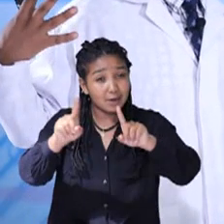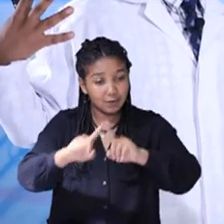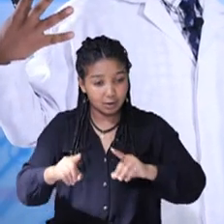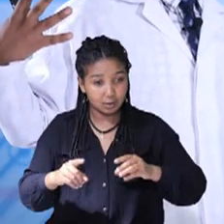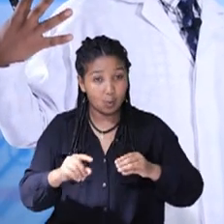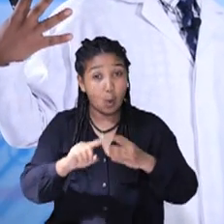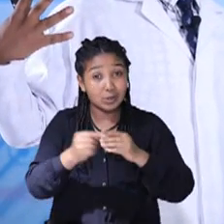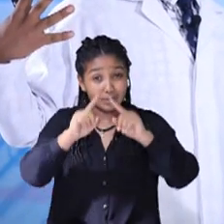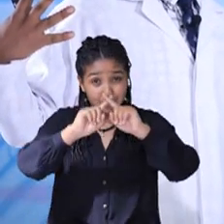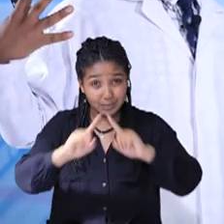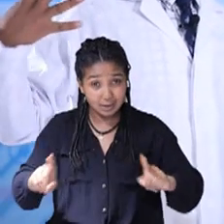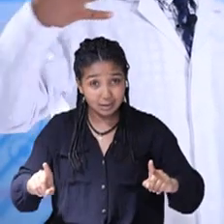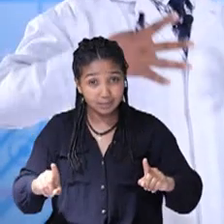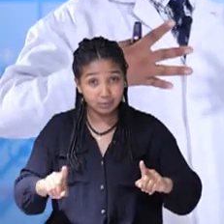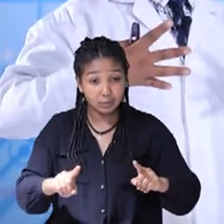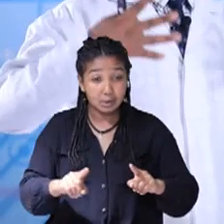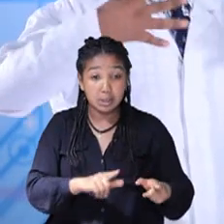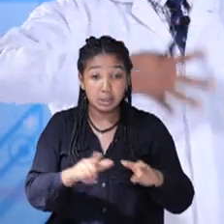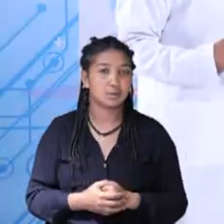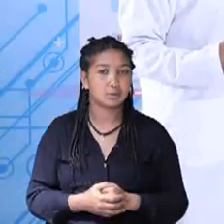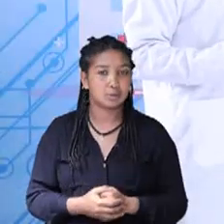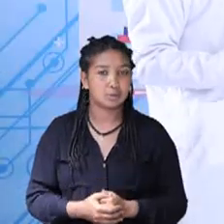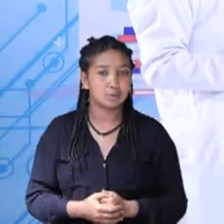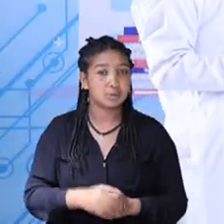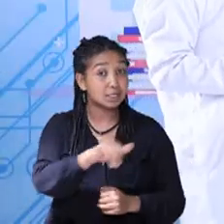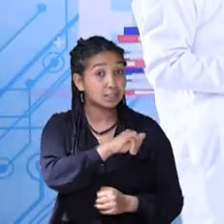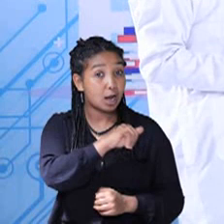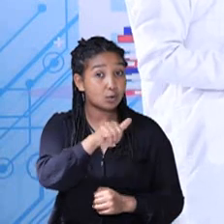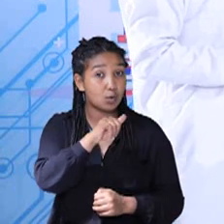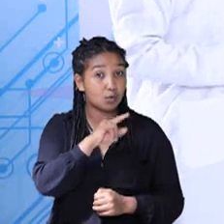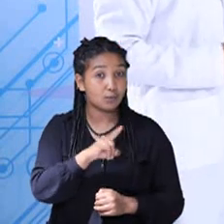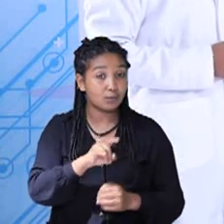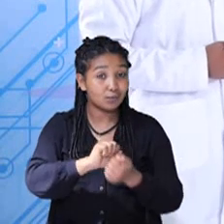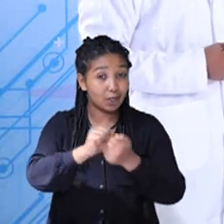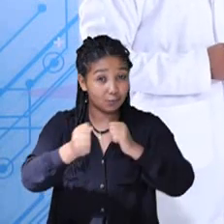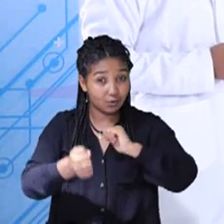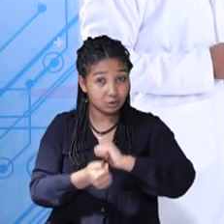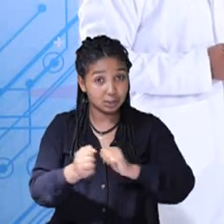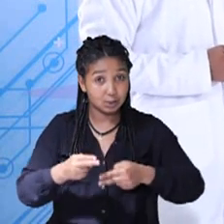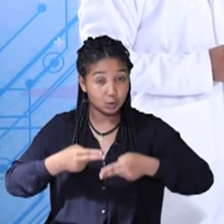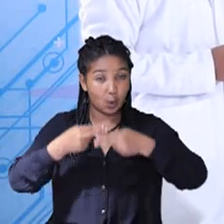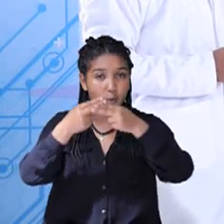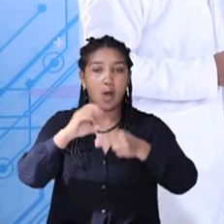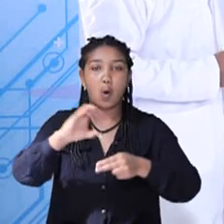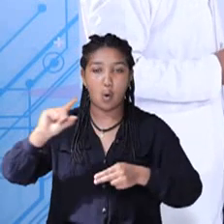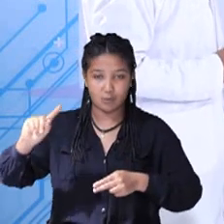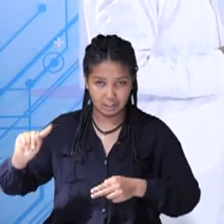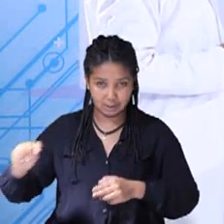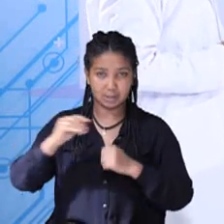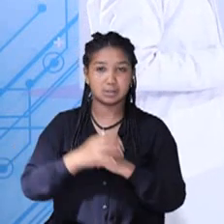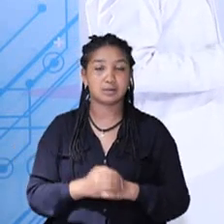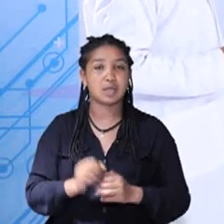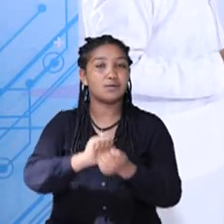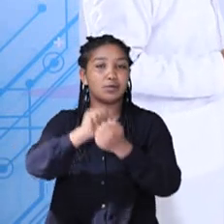different origins, but in order to live the same, such kind of evolution is called